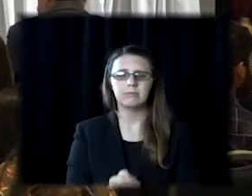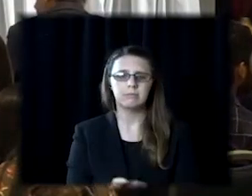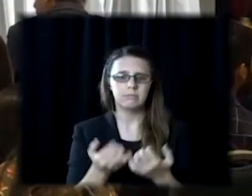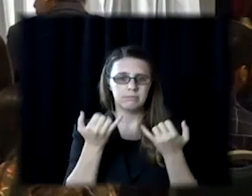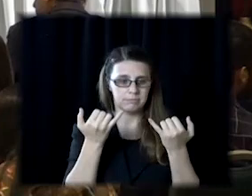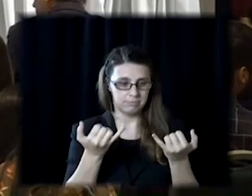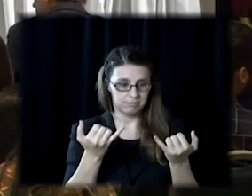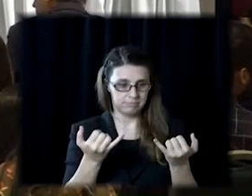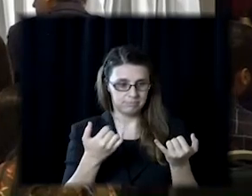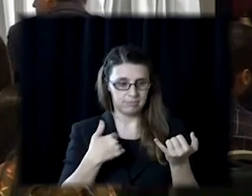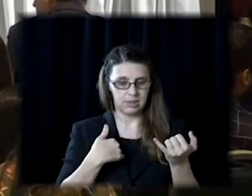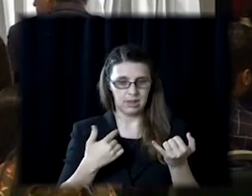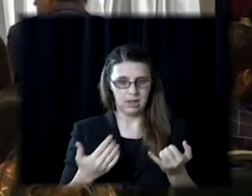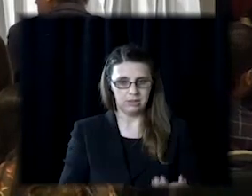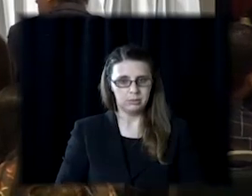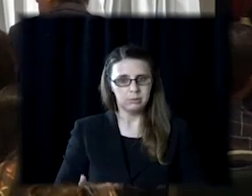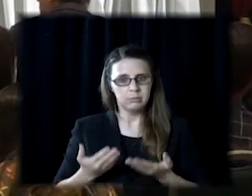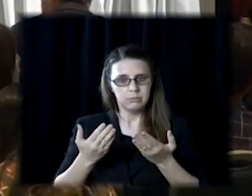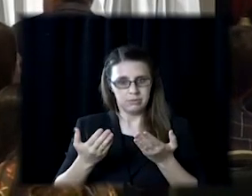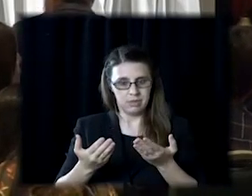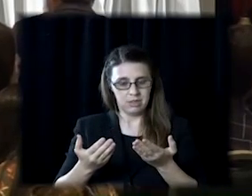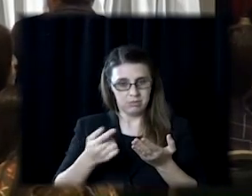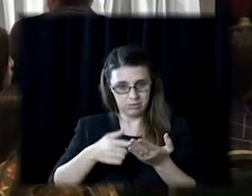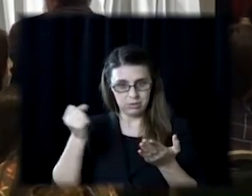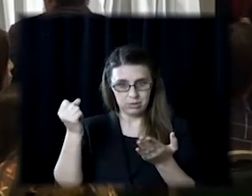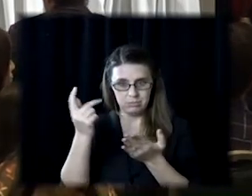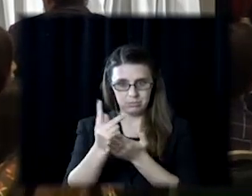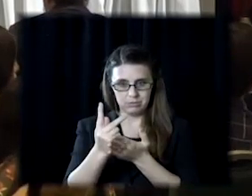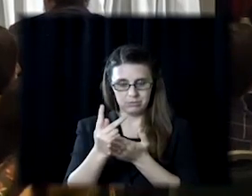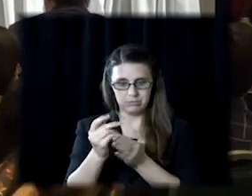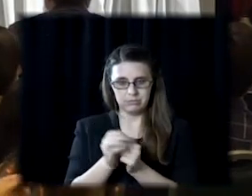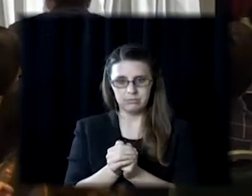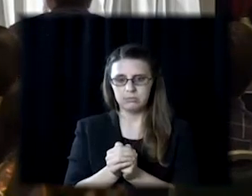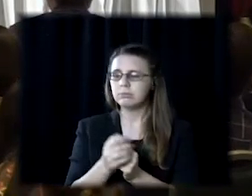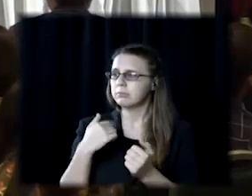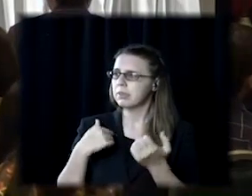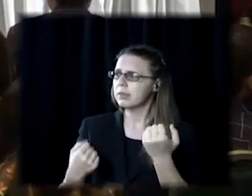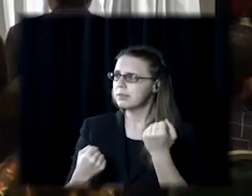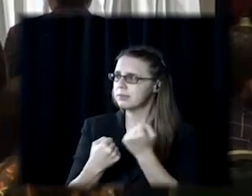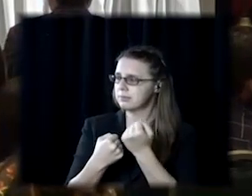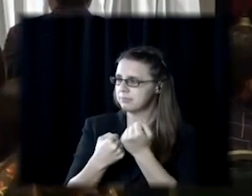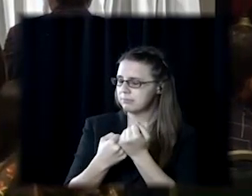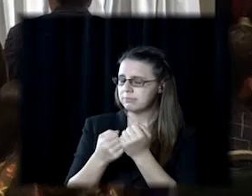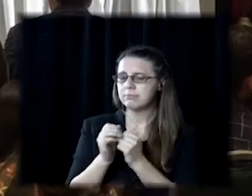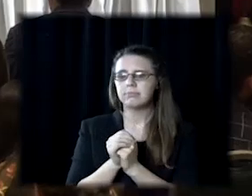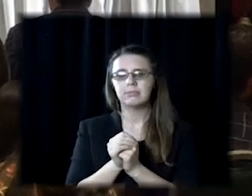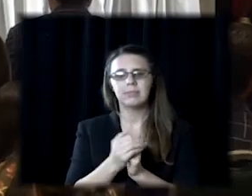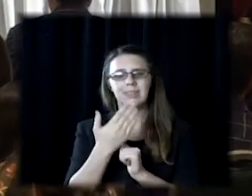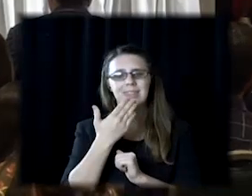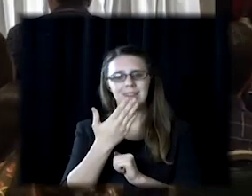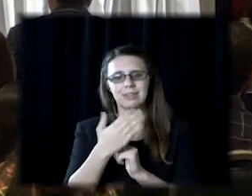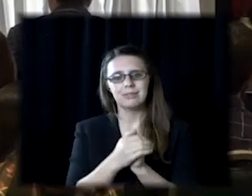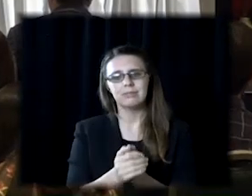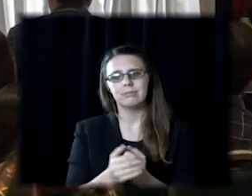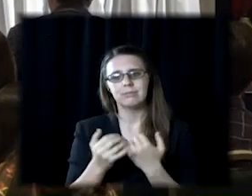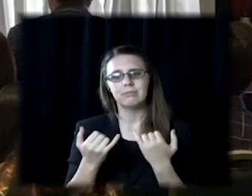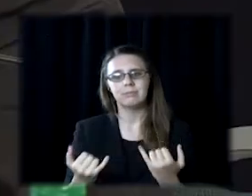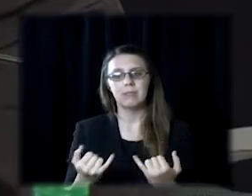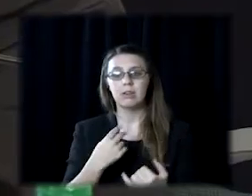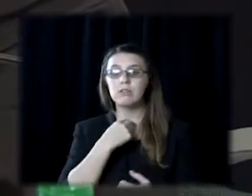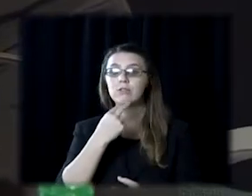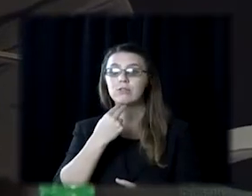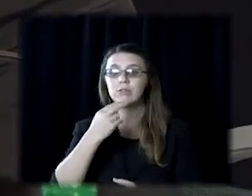the resolution be approved. I would second the motion. Thank you. I'd like to ask for a voice